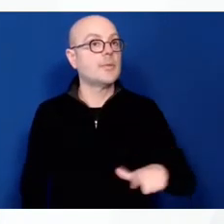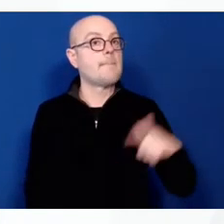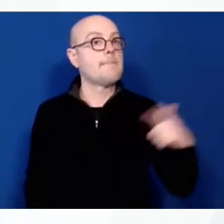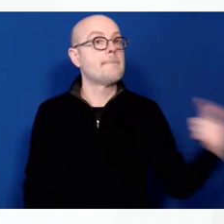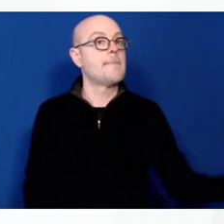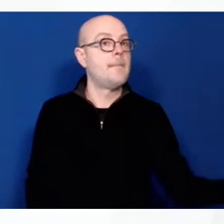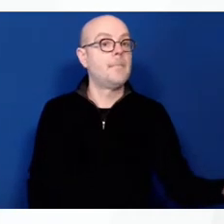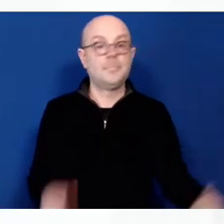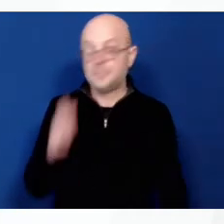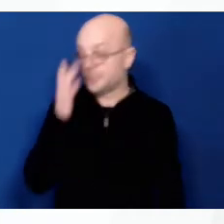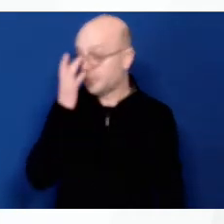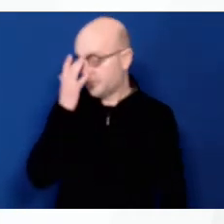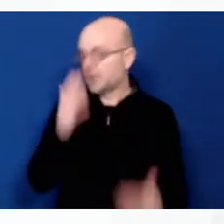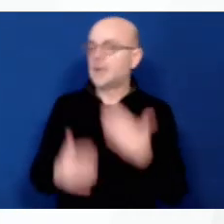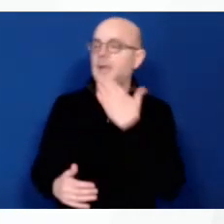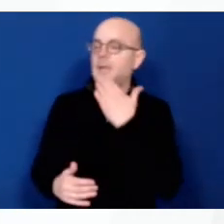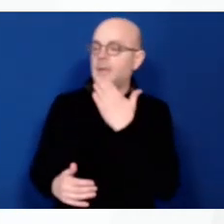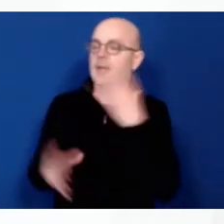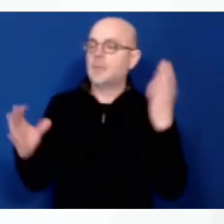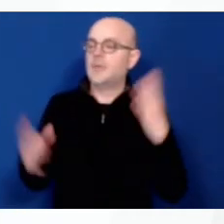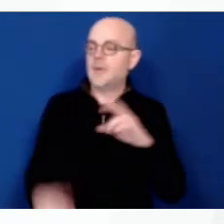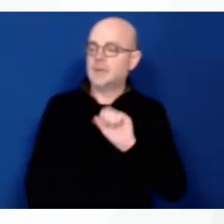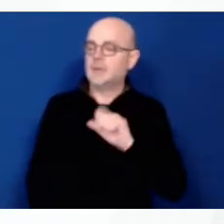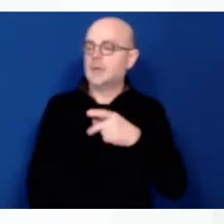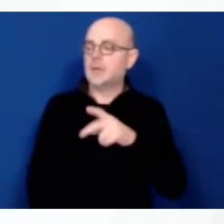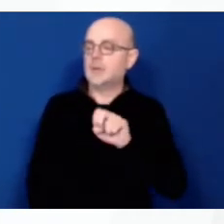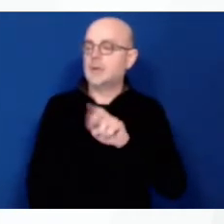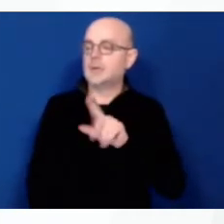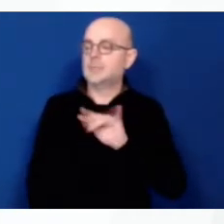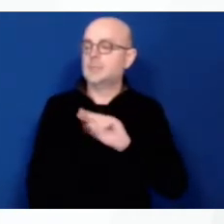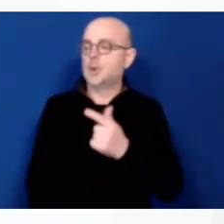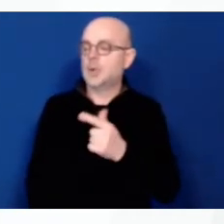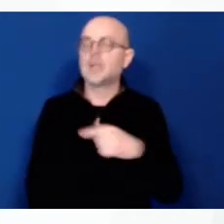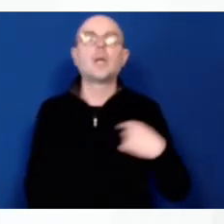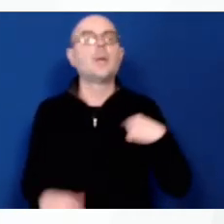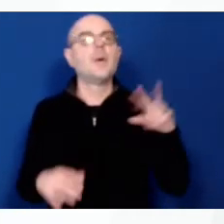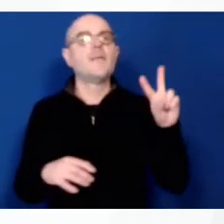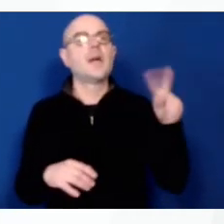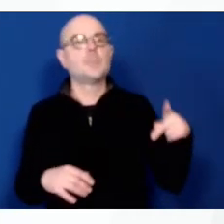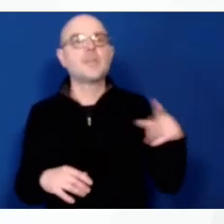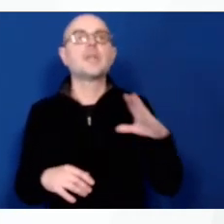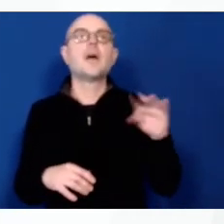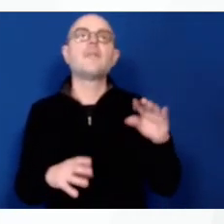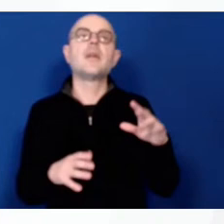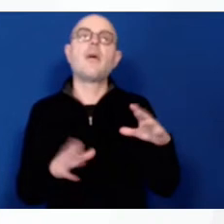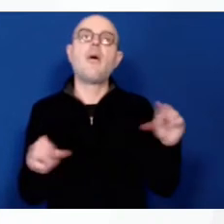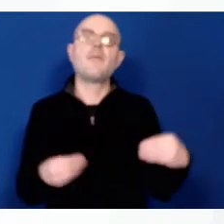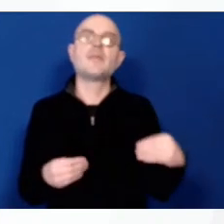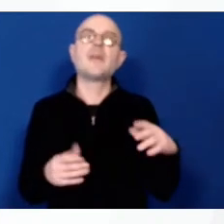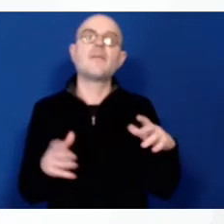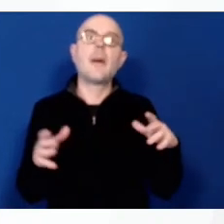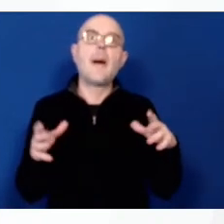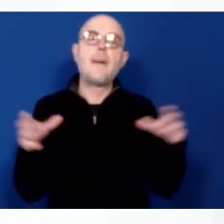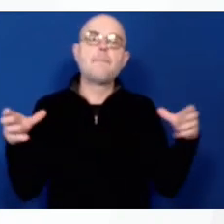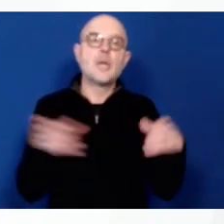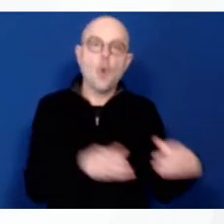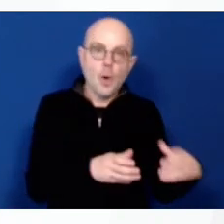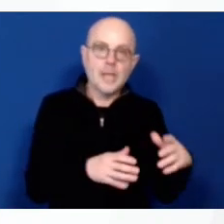Thank you, Professor Sperling. As Vice President of the Office of Minority Affairs and Diversity, my work focuses